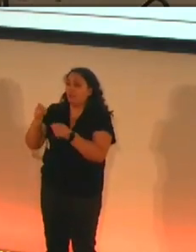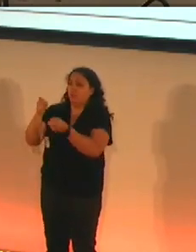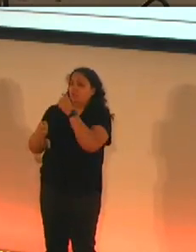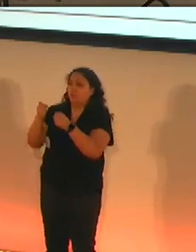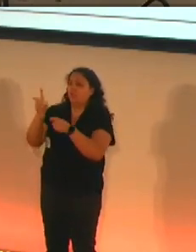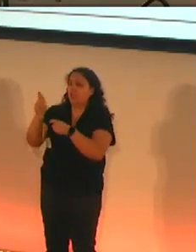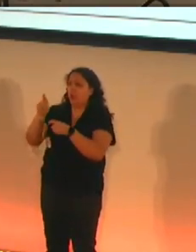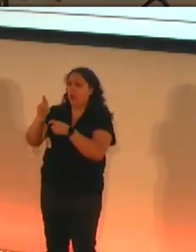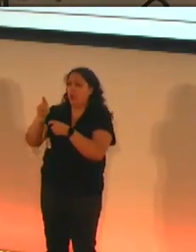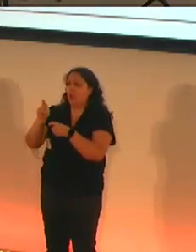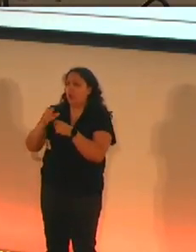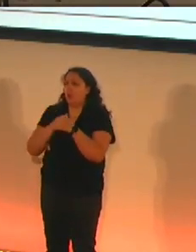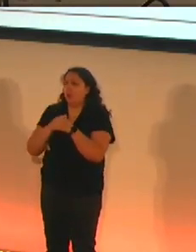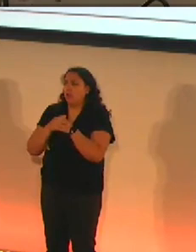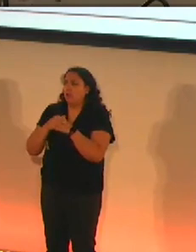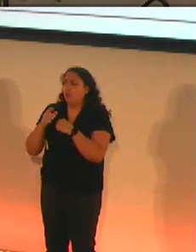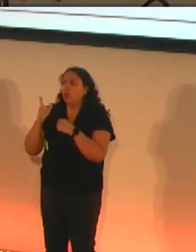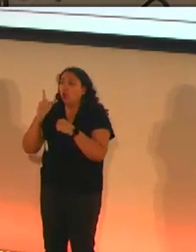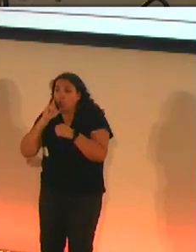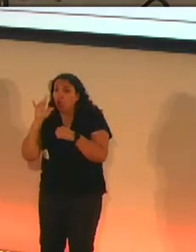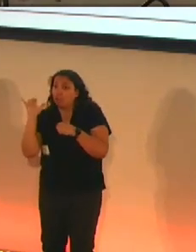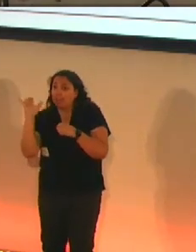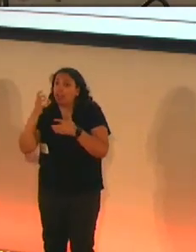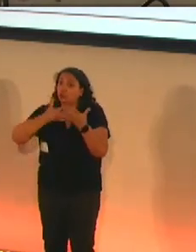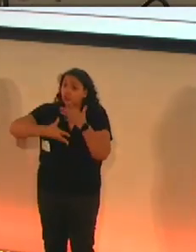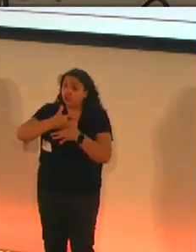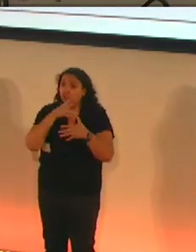simulation that emulates social VR along with our